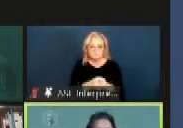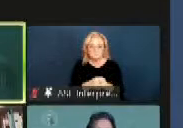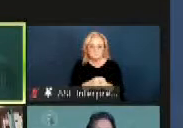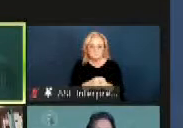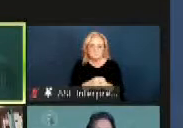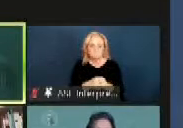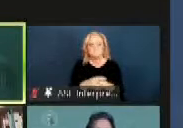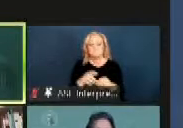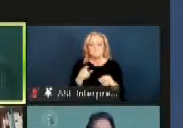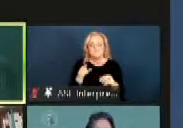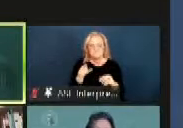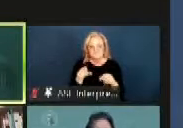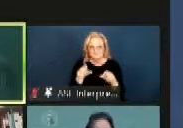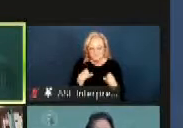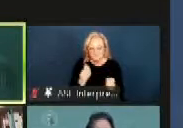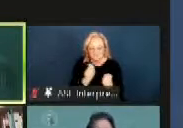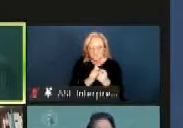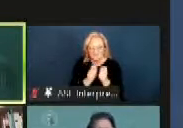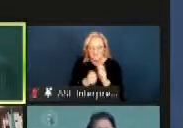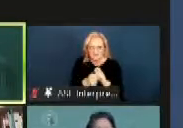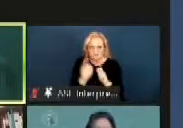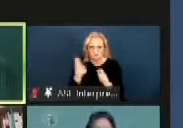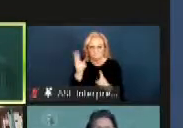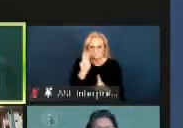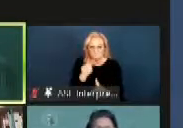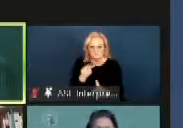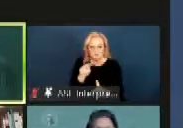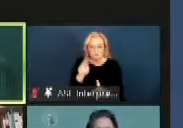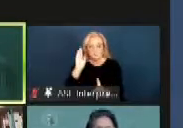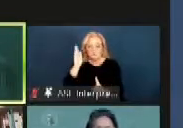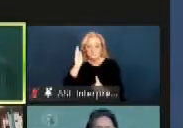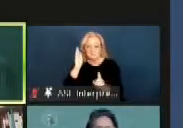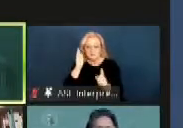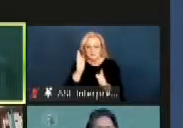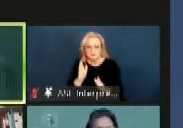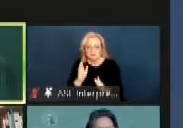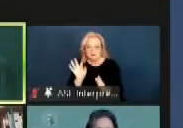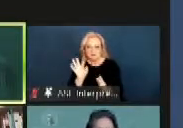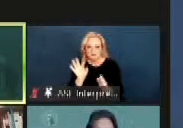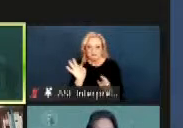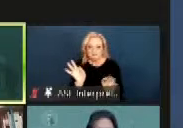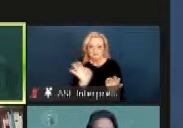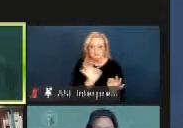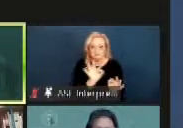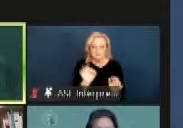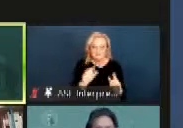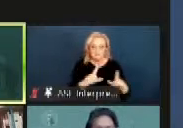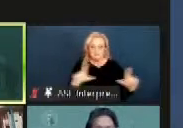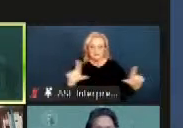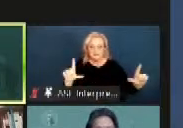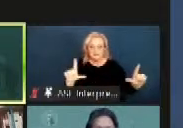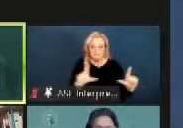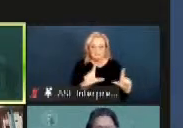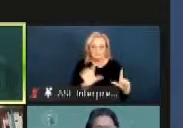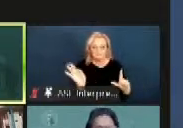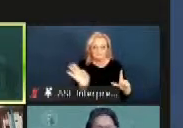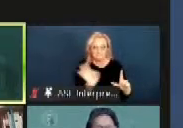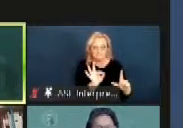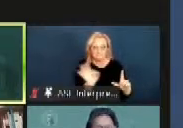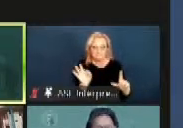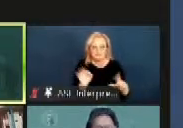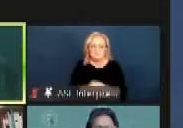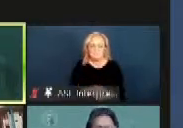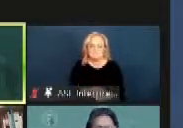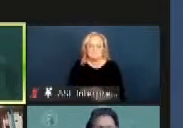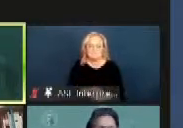You can adjust your view to make the presentation or speaker larger by sliding the vertical bar on your screen from left to right. If you end